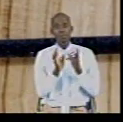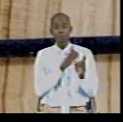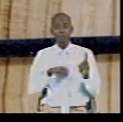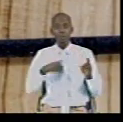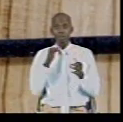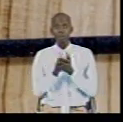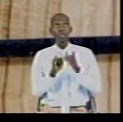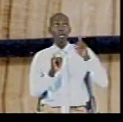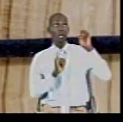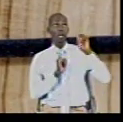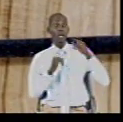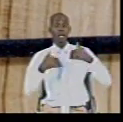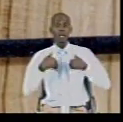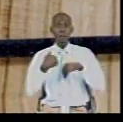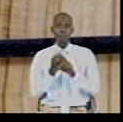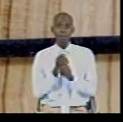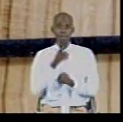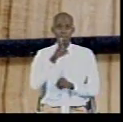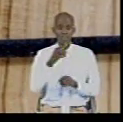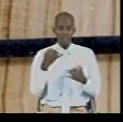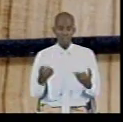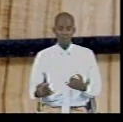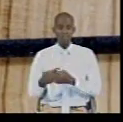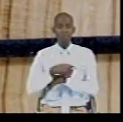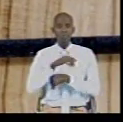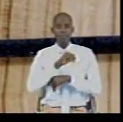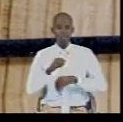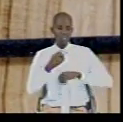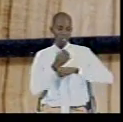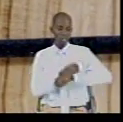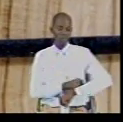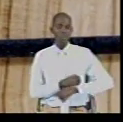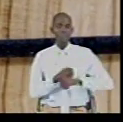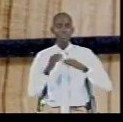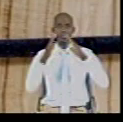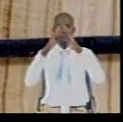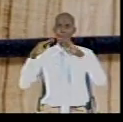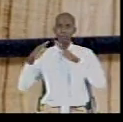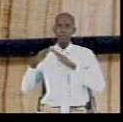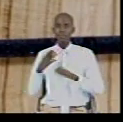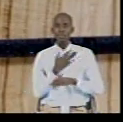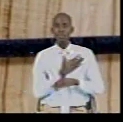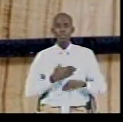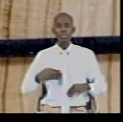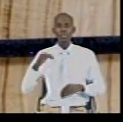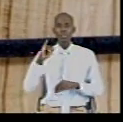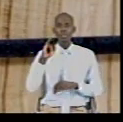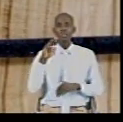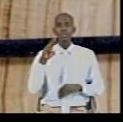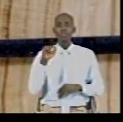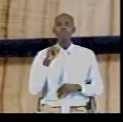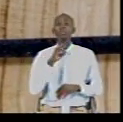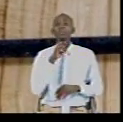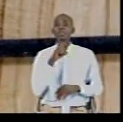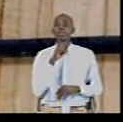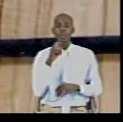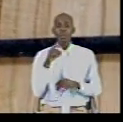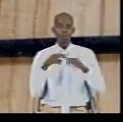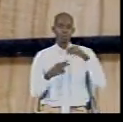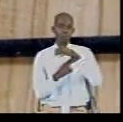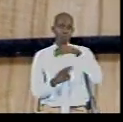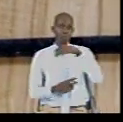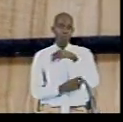thee this day a defense city and an iron pillar and brazen walls against